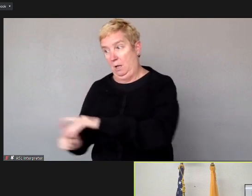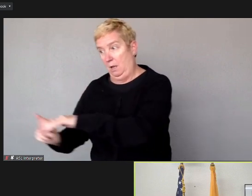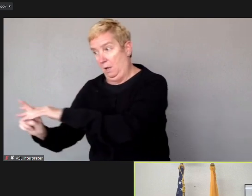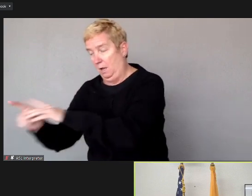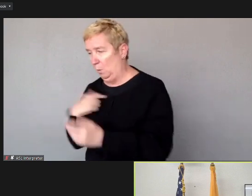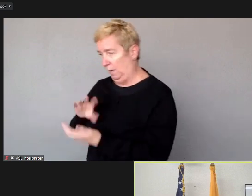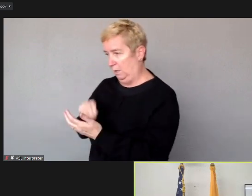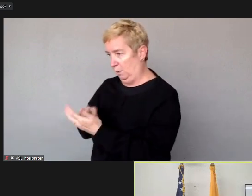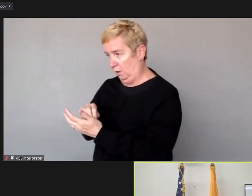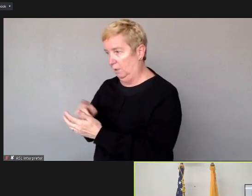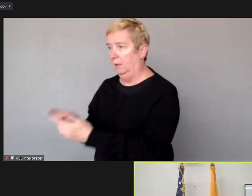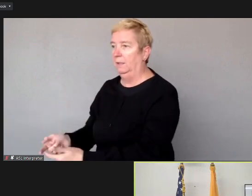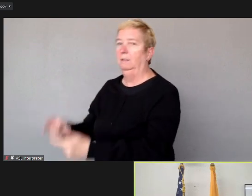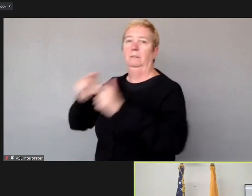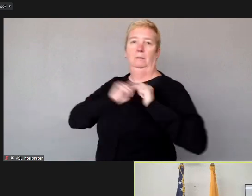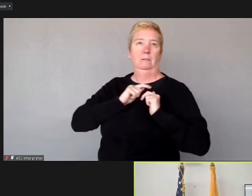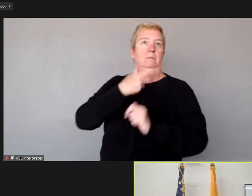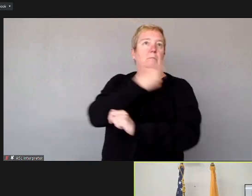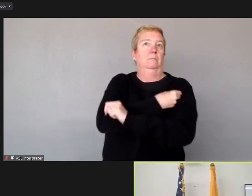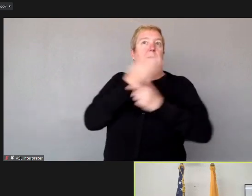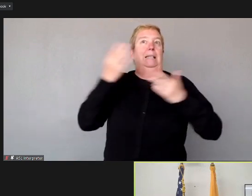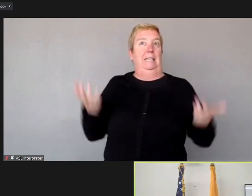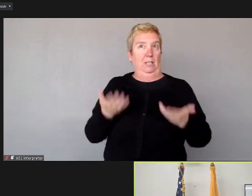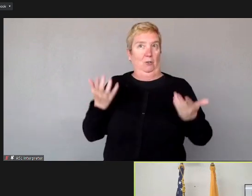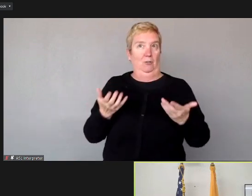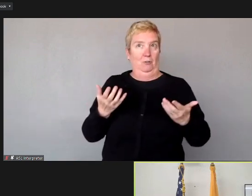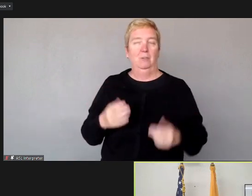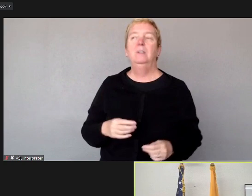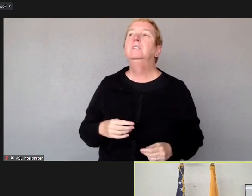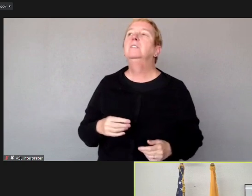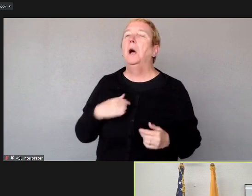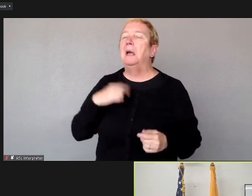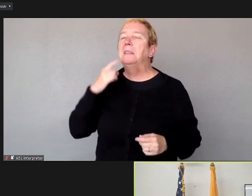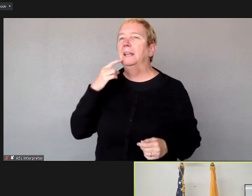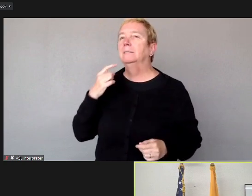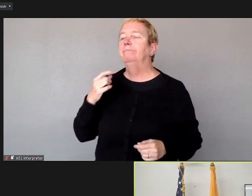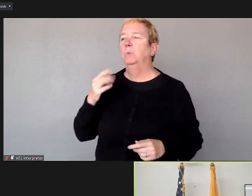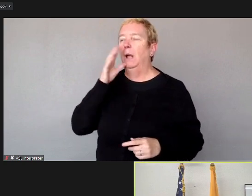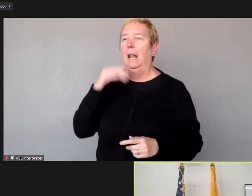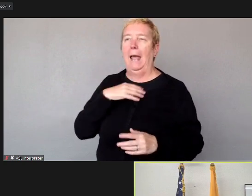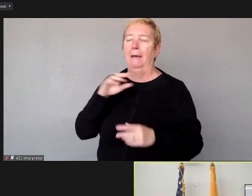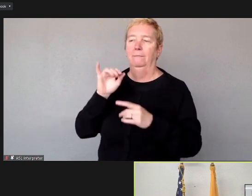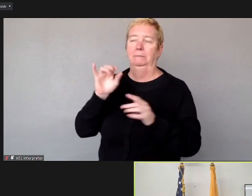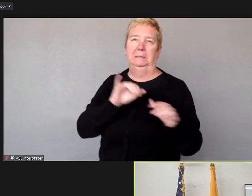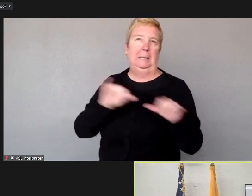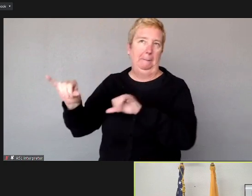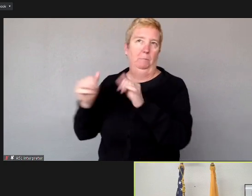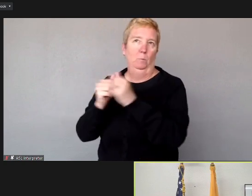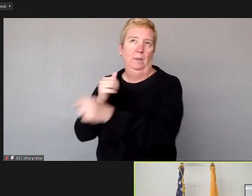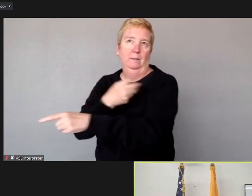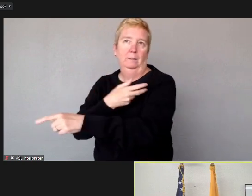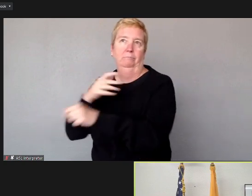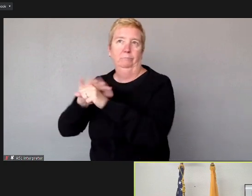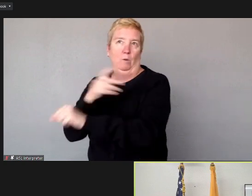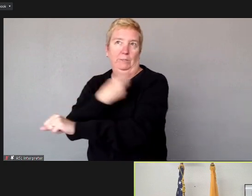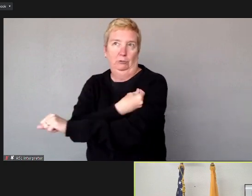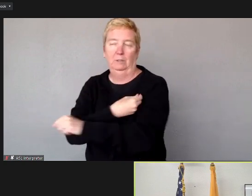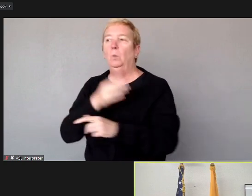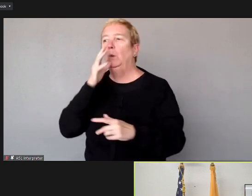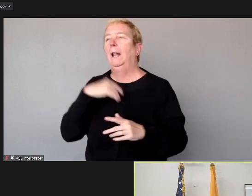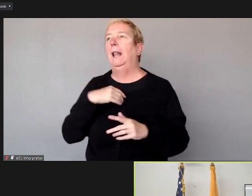idea that we're now evolving to having variant-specific vaccines is